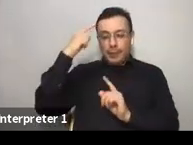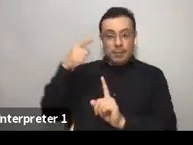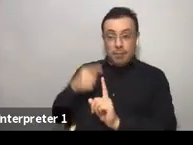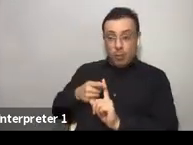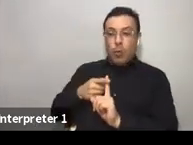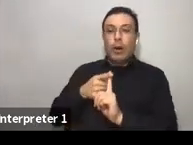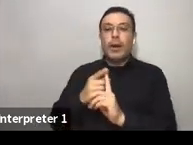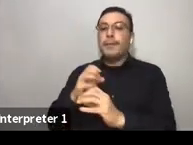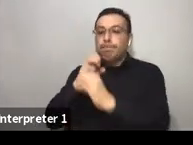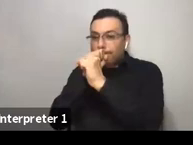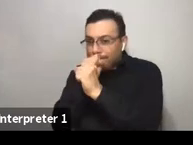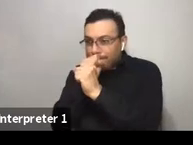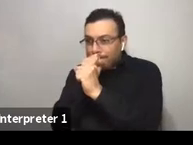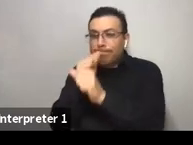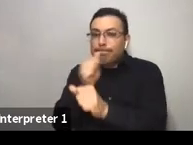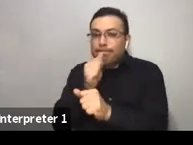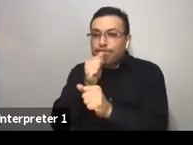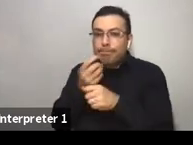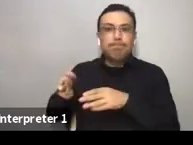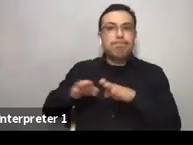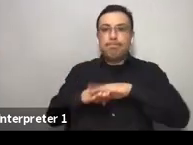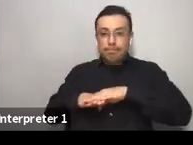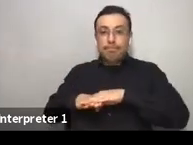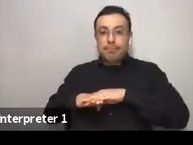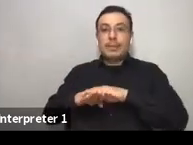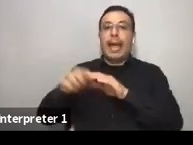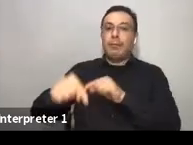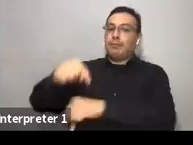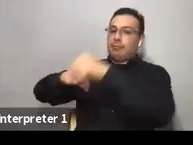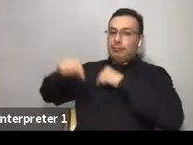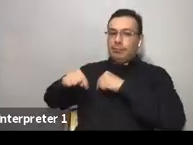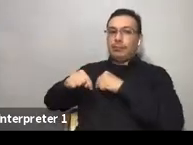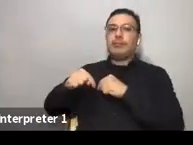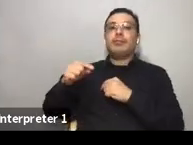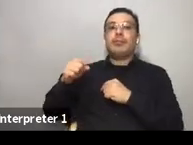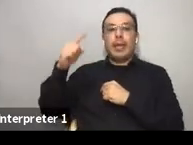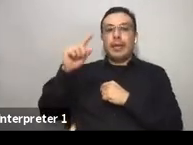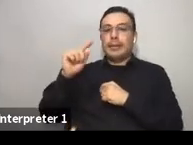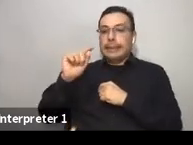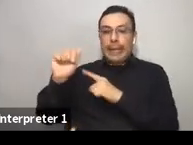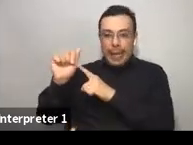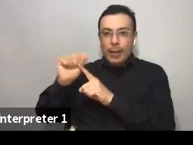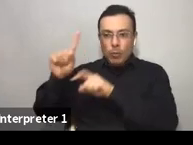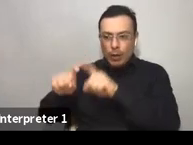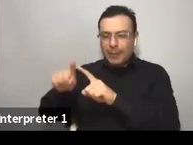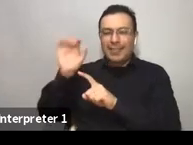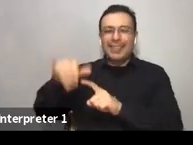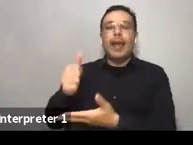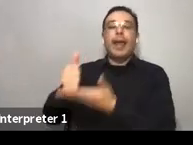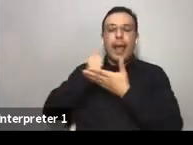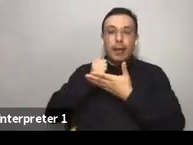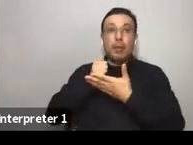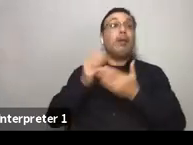questions that come in that we always go back to, and the lens that we look at everything through. So we're